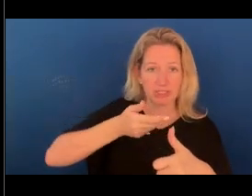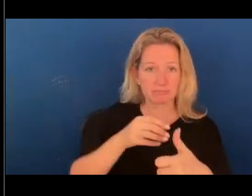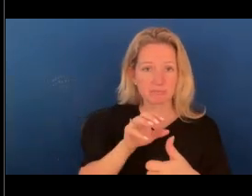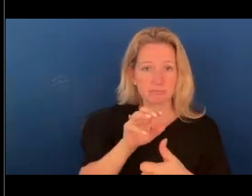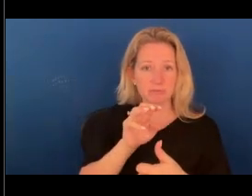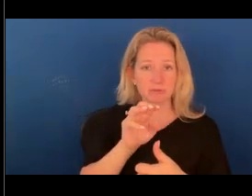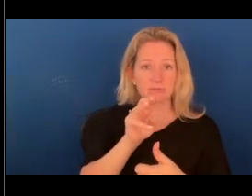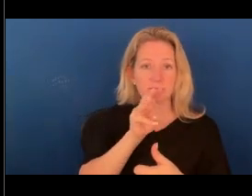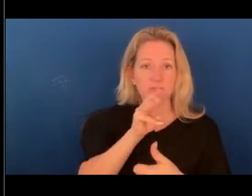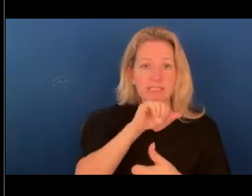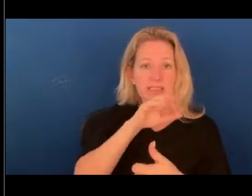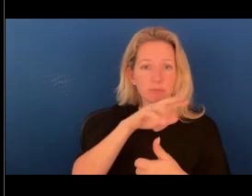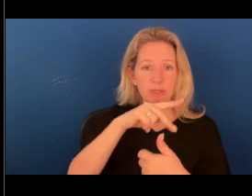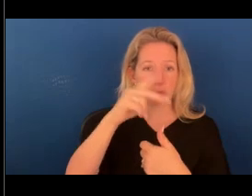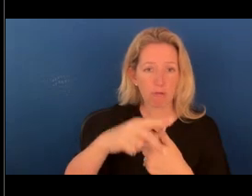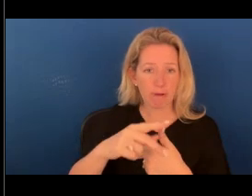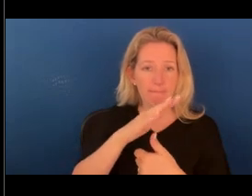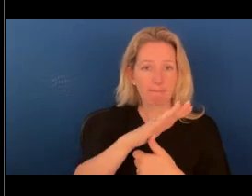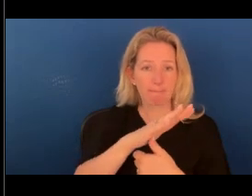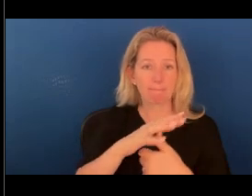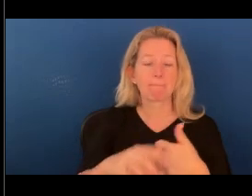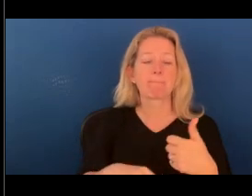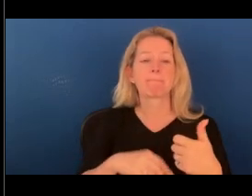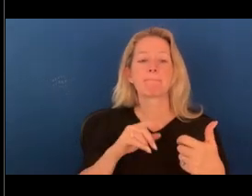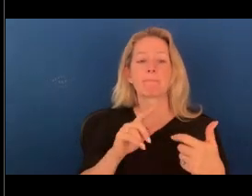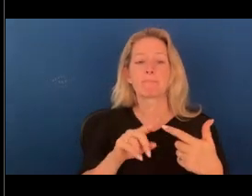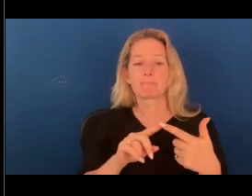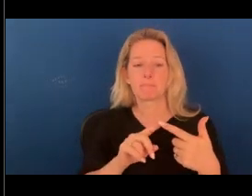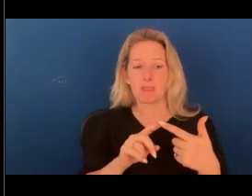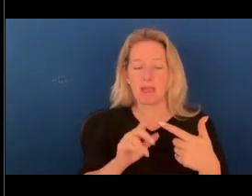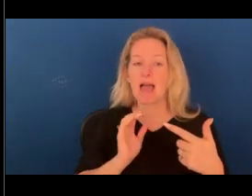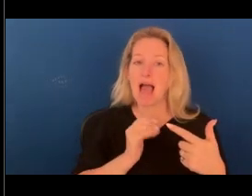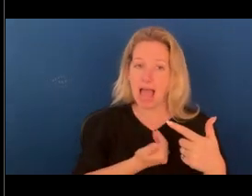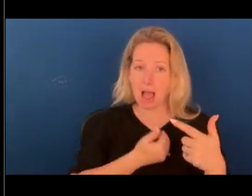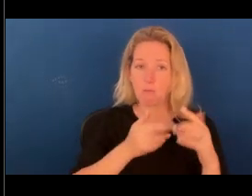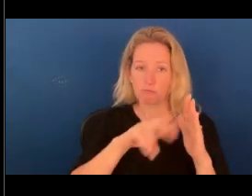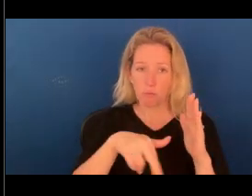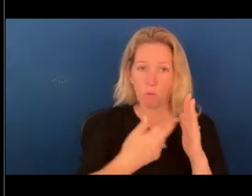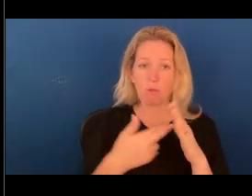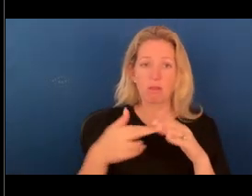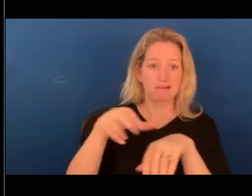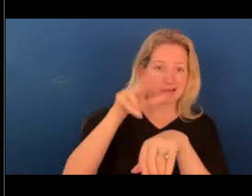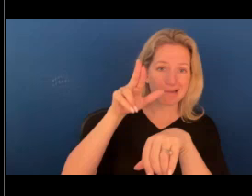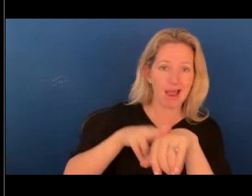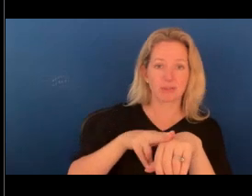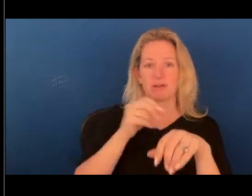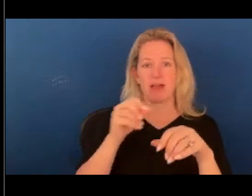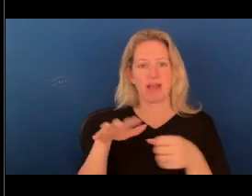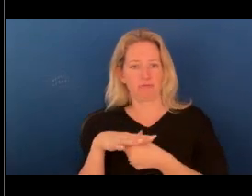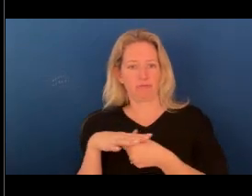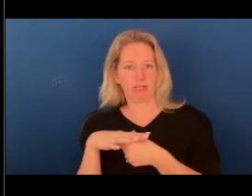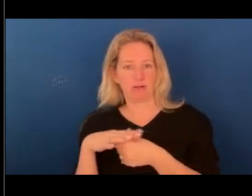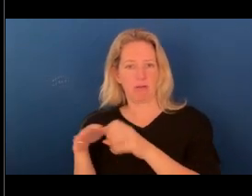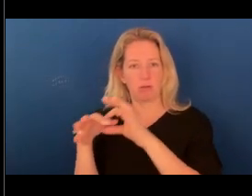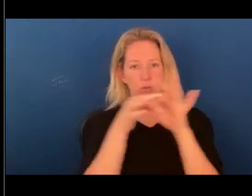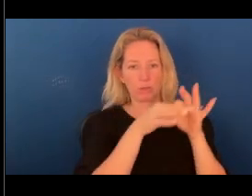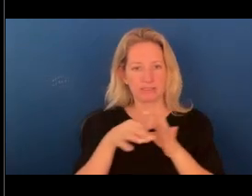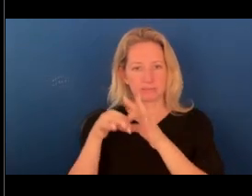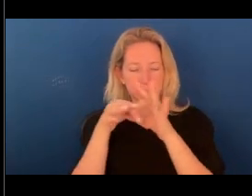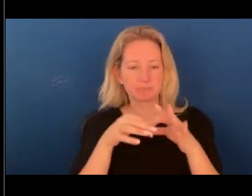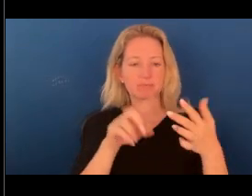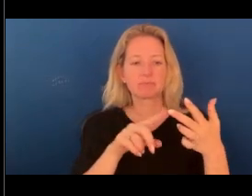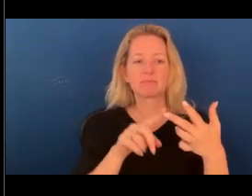Program and highlighting our role in national and regional coordination, and finally providing an update on our work